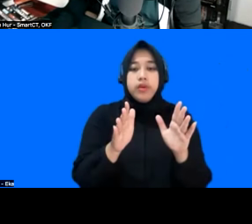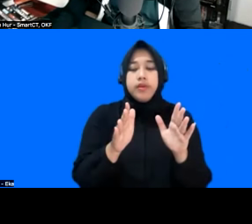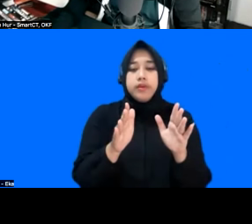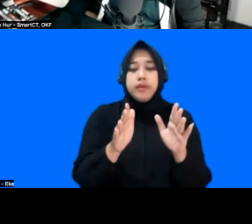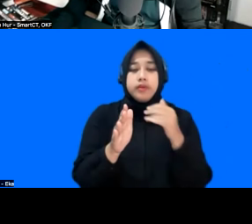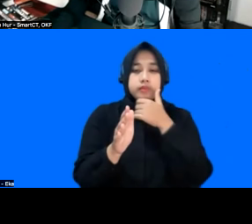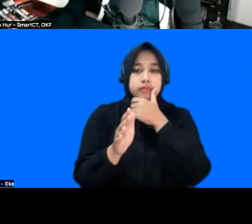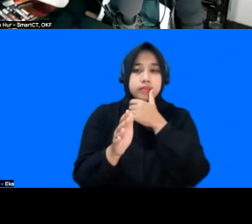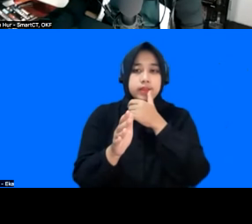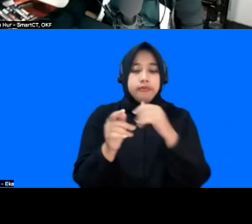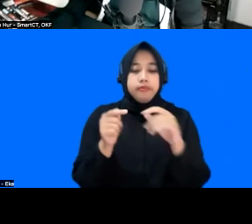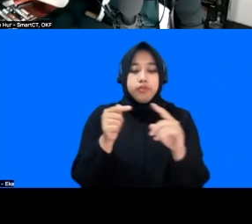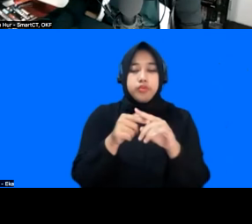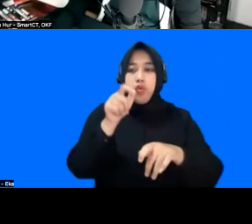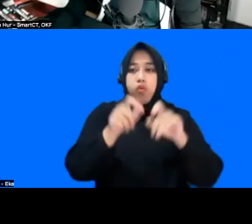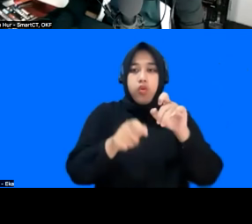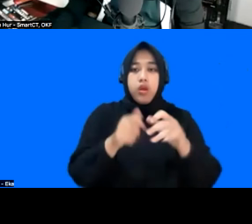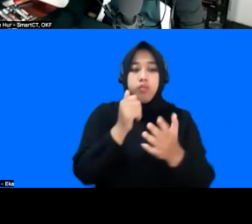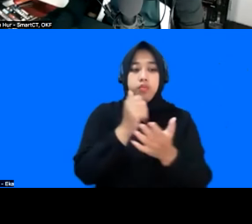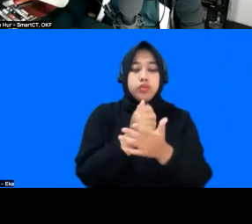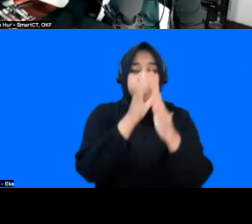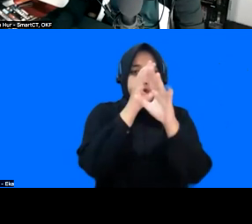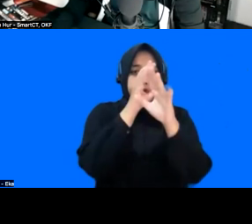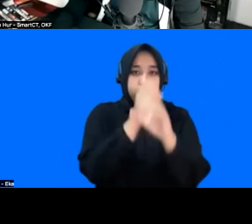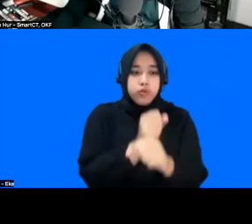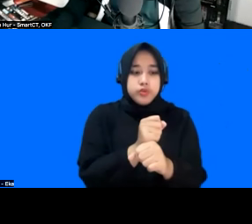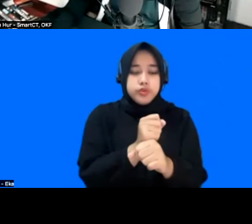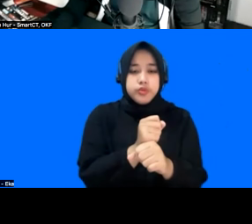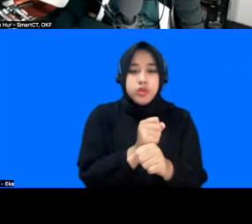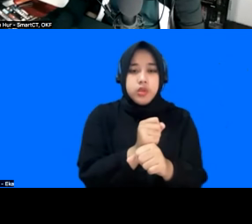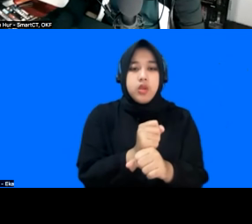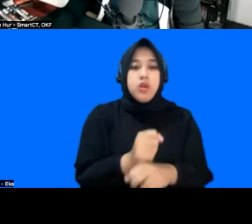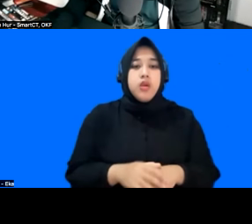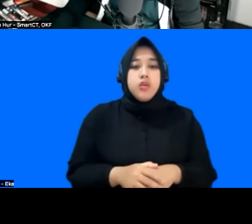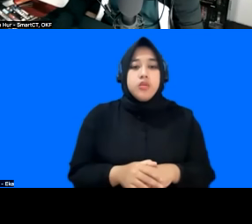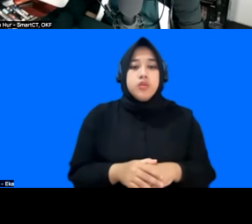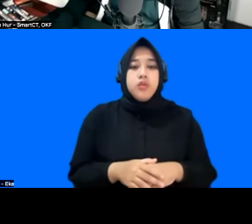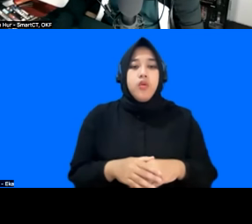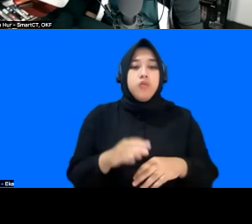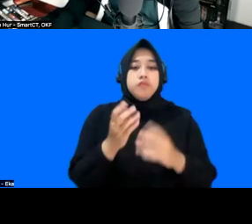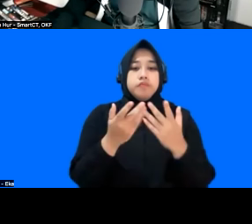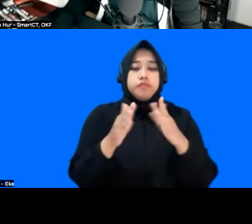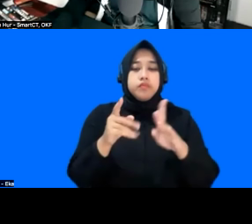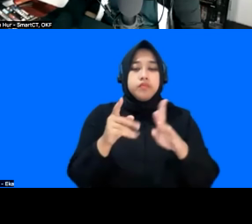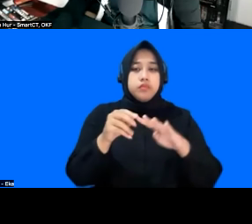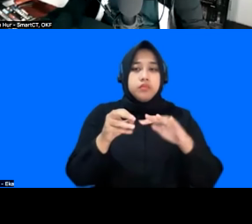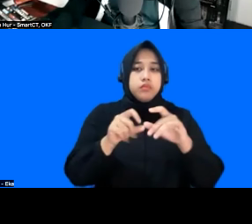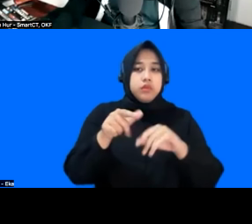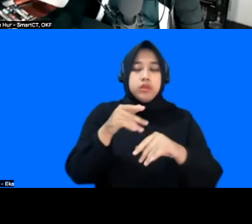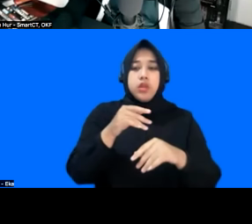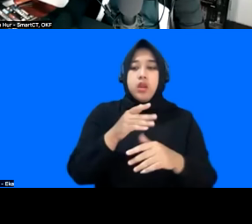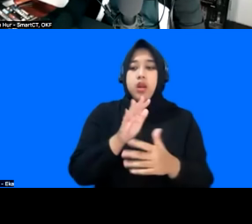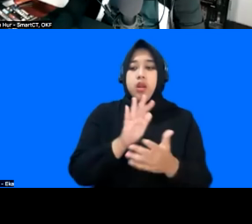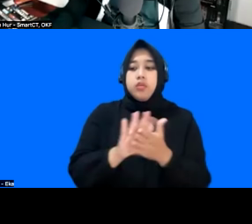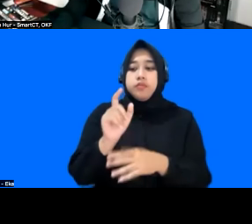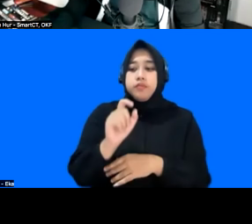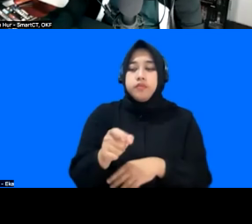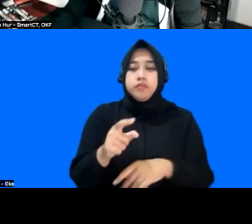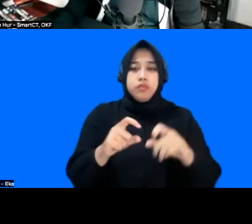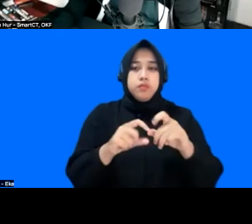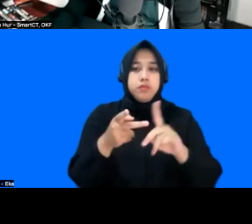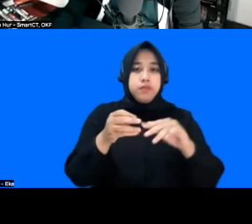because they don't need to buy the software. It's very accessible. So lastly, the challenge that we've learned or